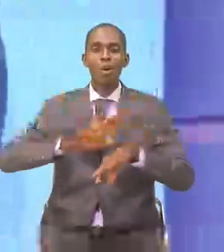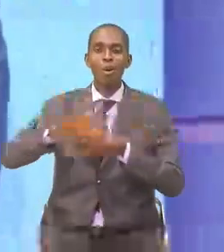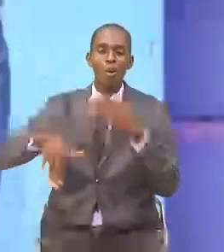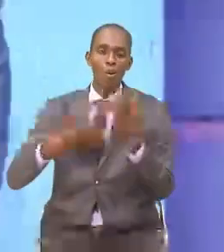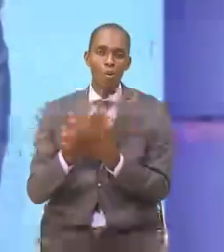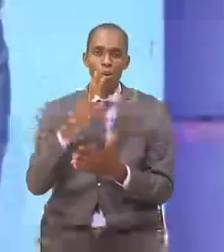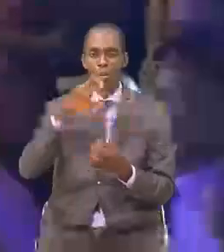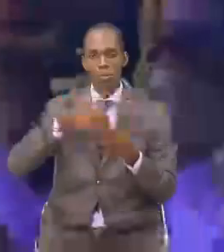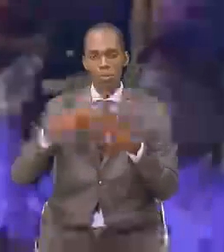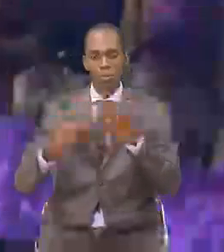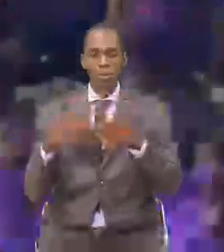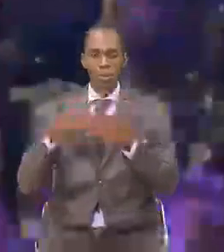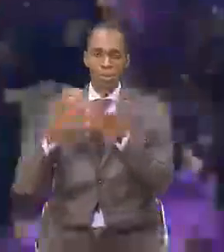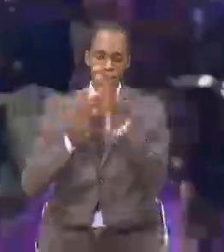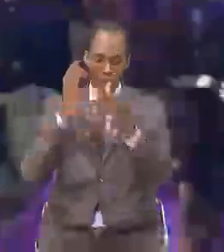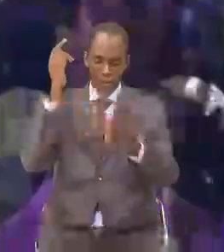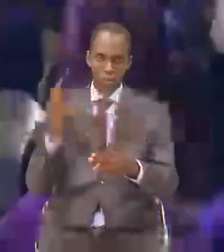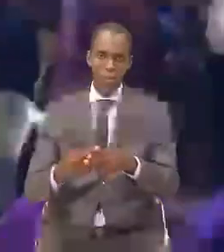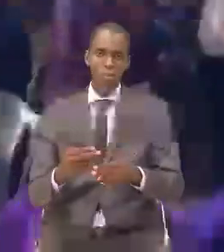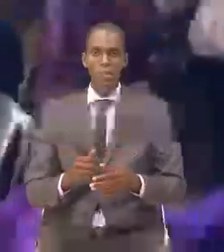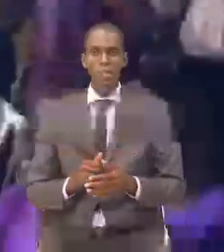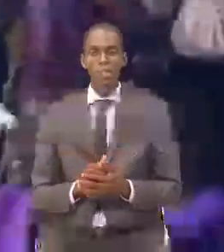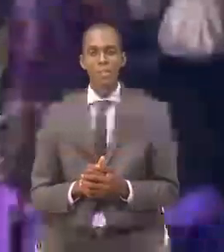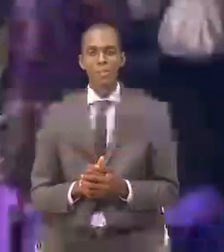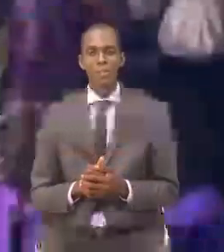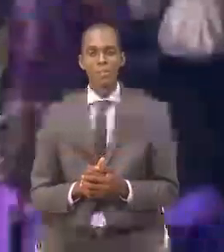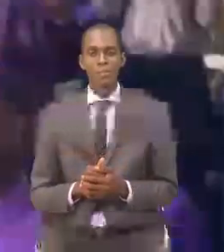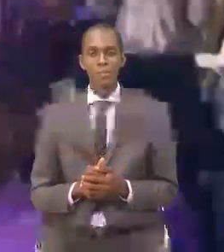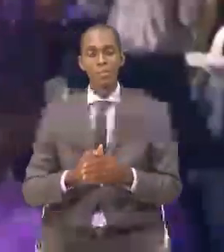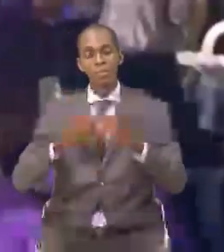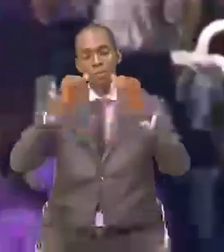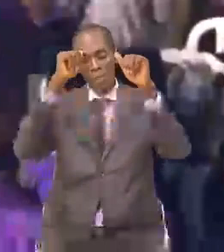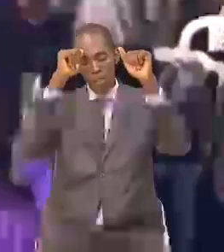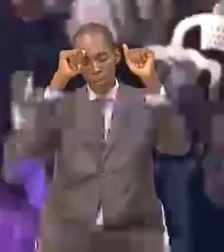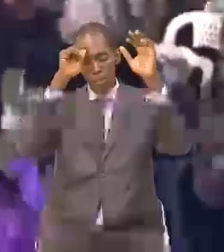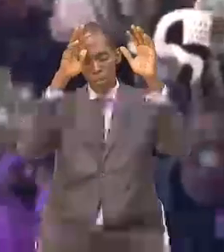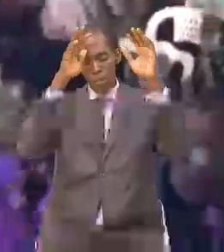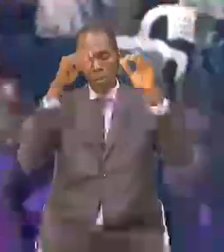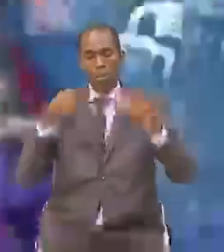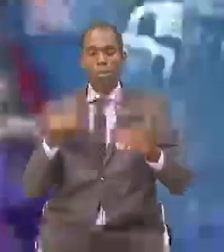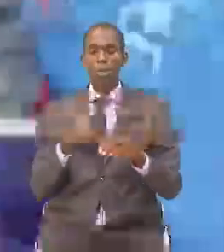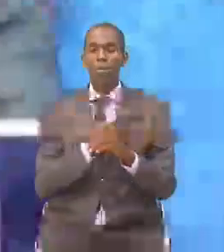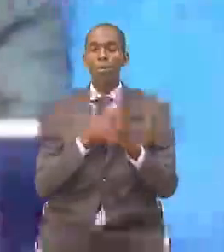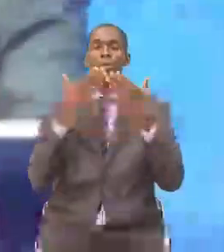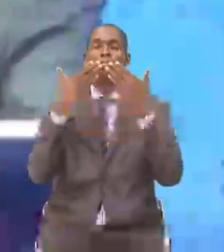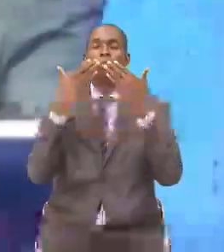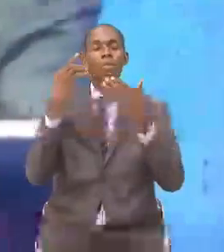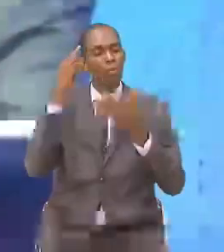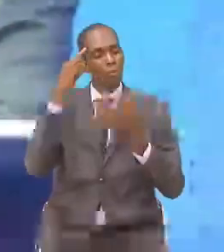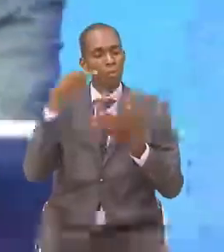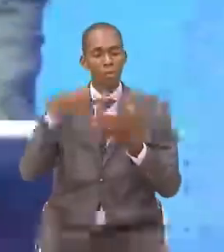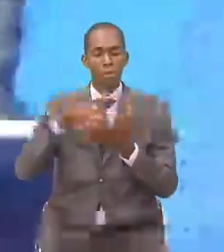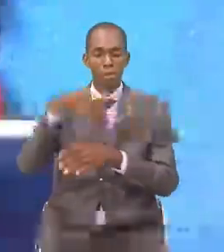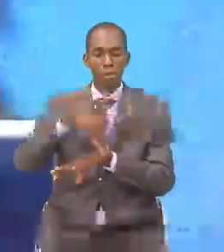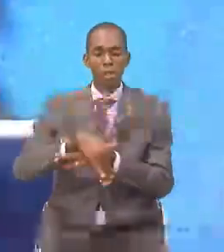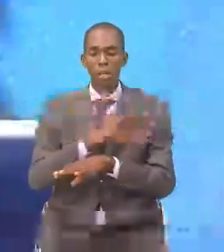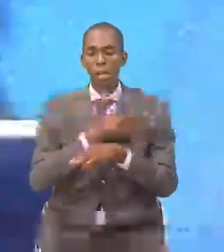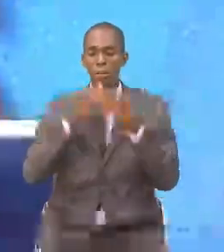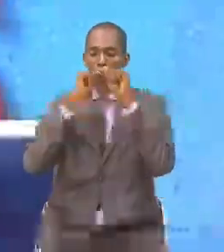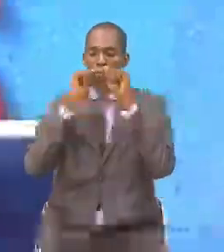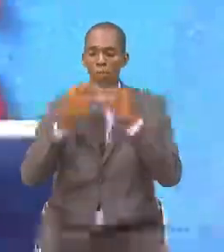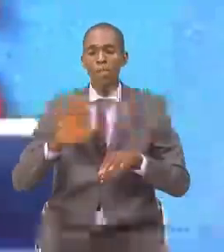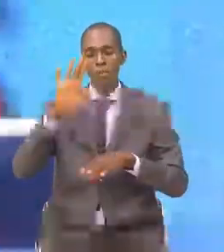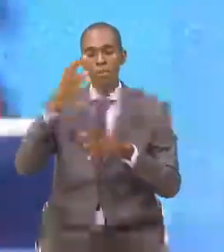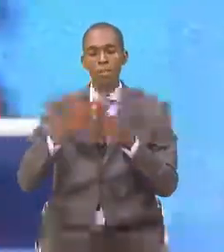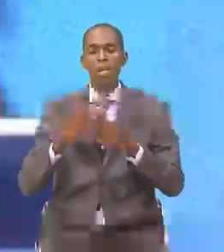done will be greater than all your problems in Jesus' name. Father,